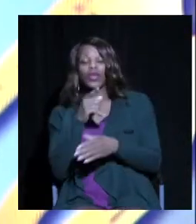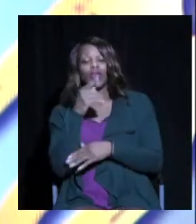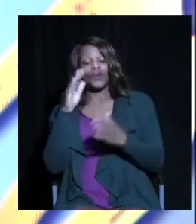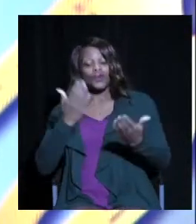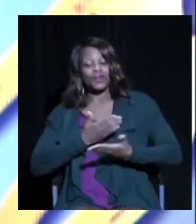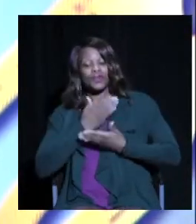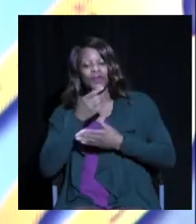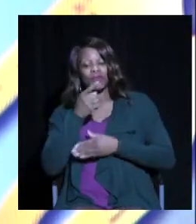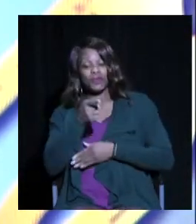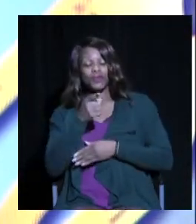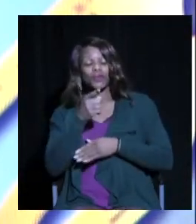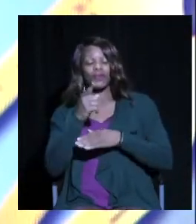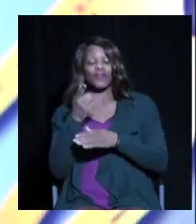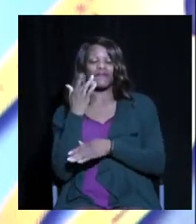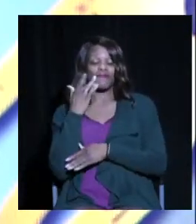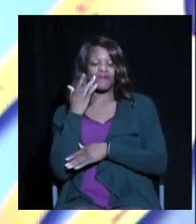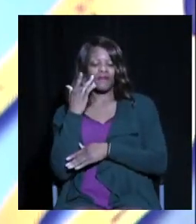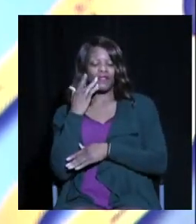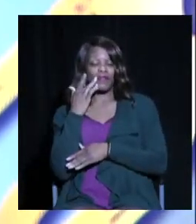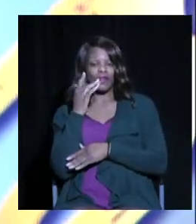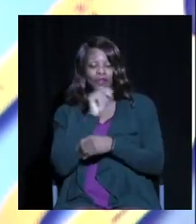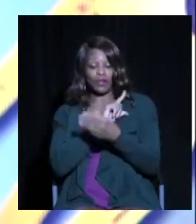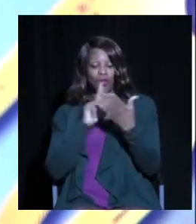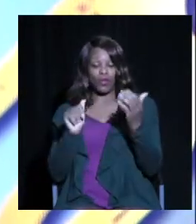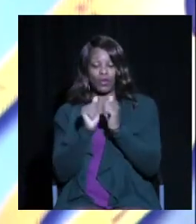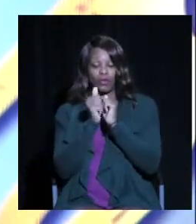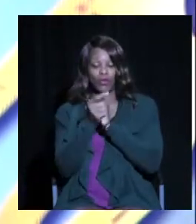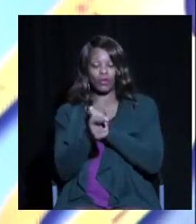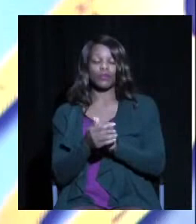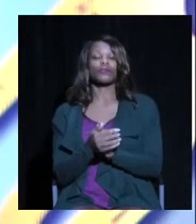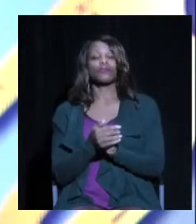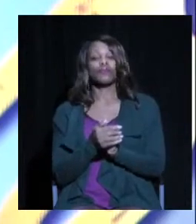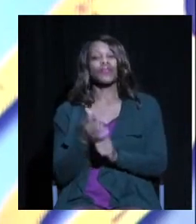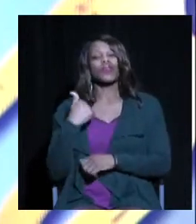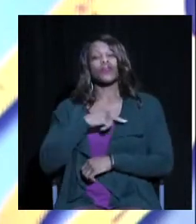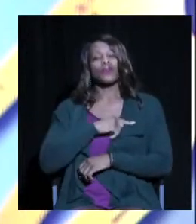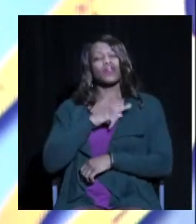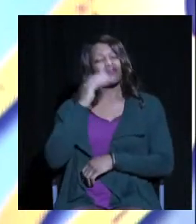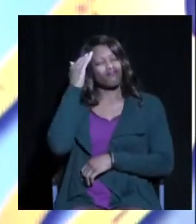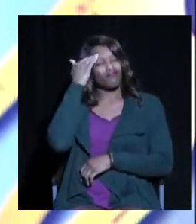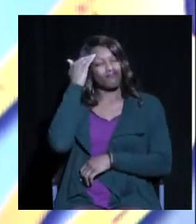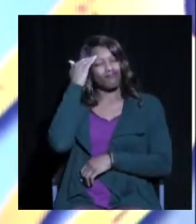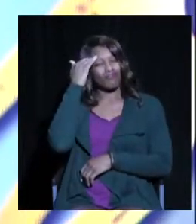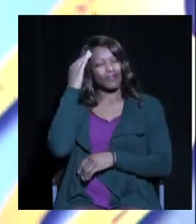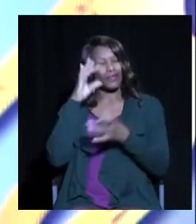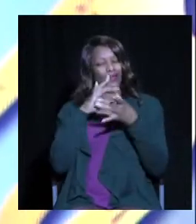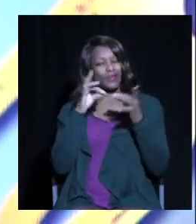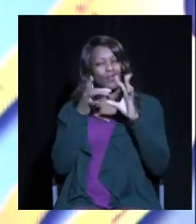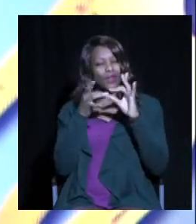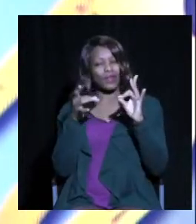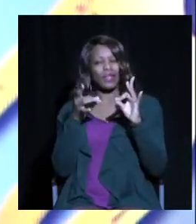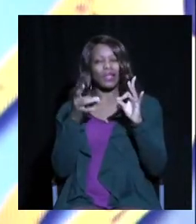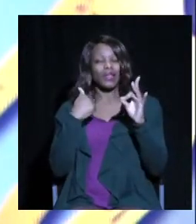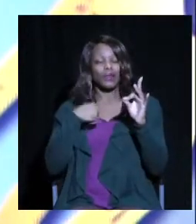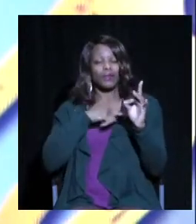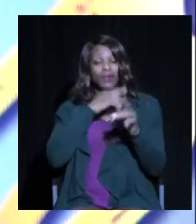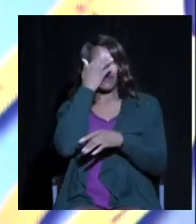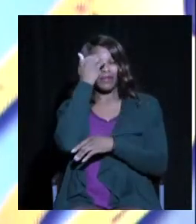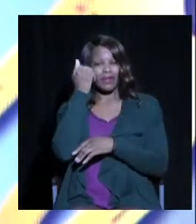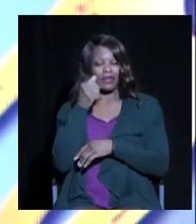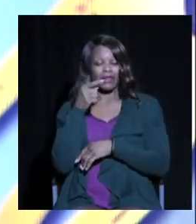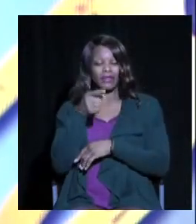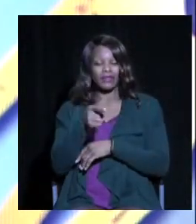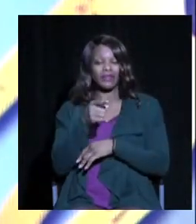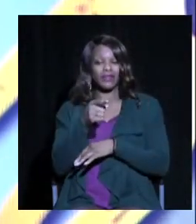favored. The Lord is with you. We are so familiar with this story that we can forget that Mary is just